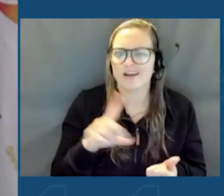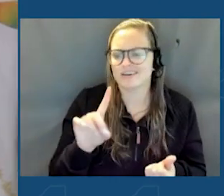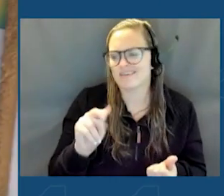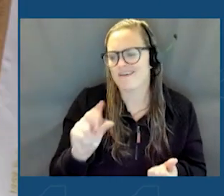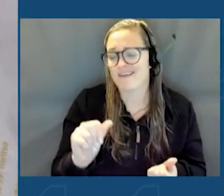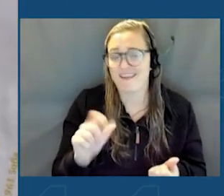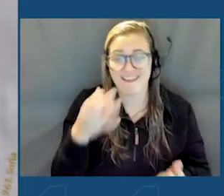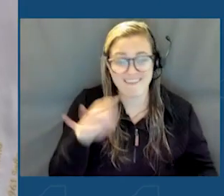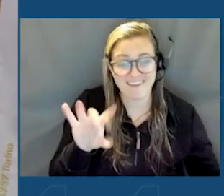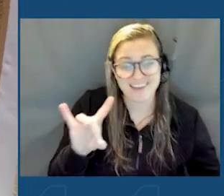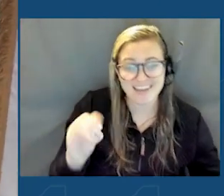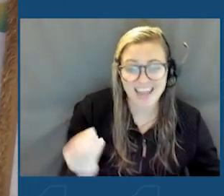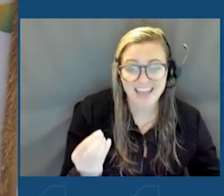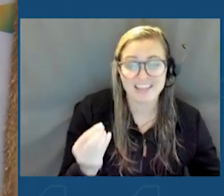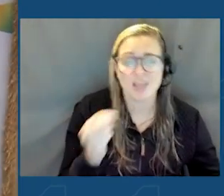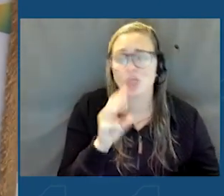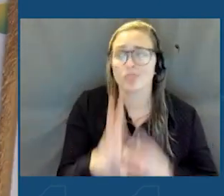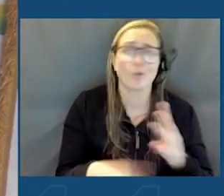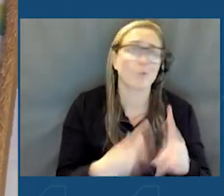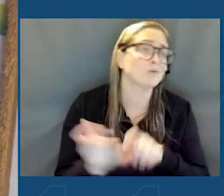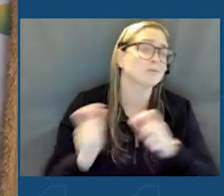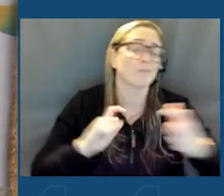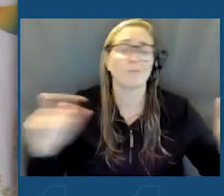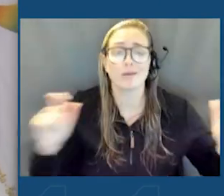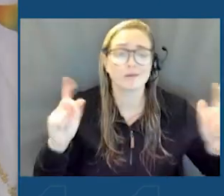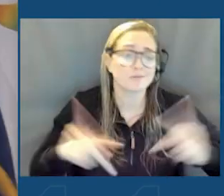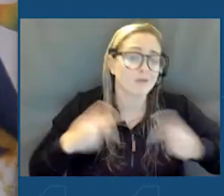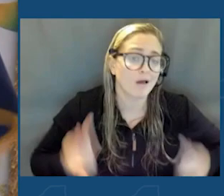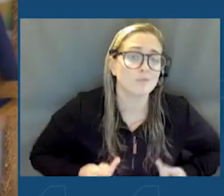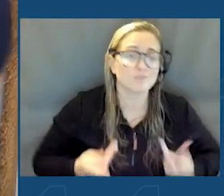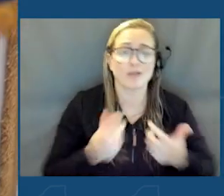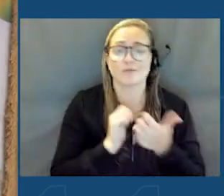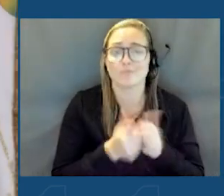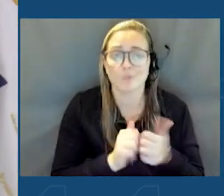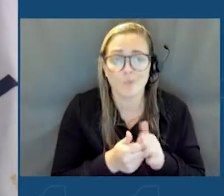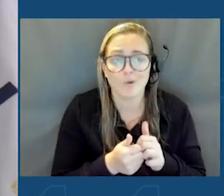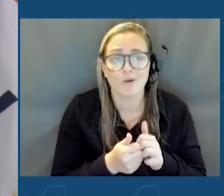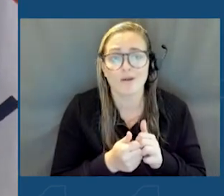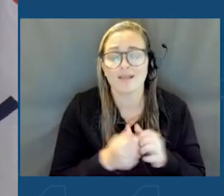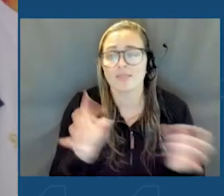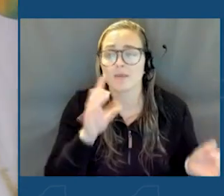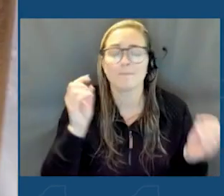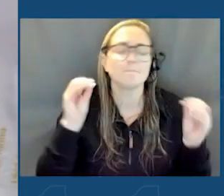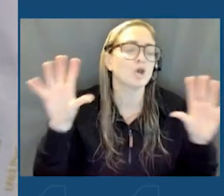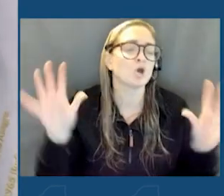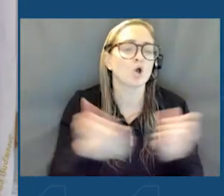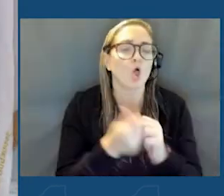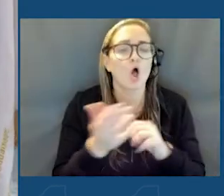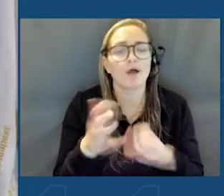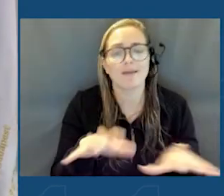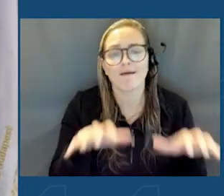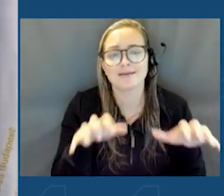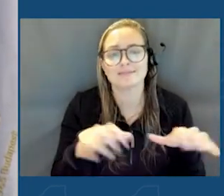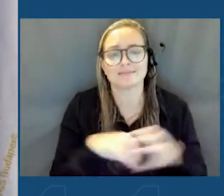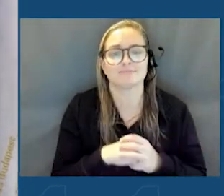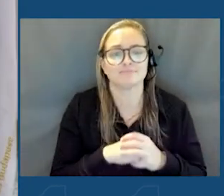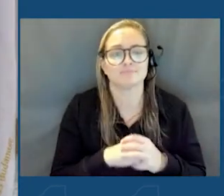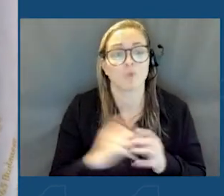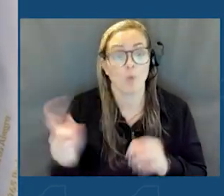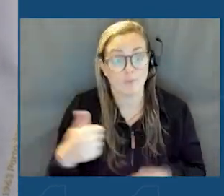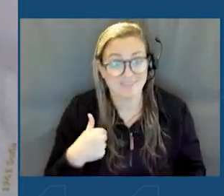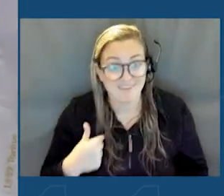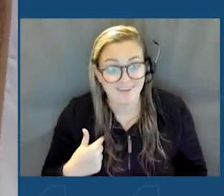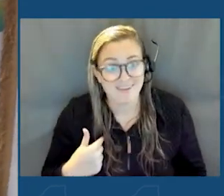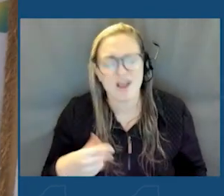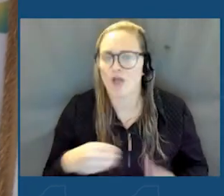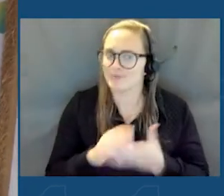one of the world's biggest upsets in sports, the miracle on ice, and I love that phrase. Where was I then? I was a college